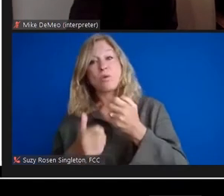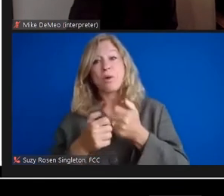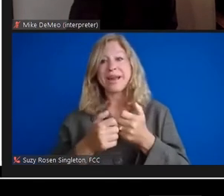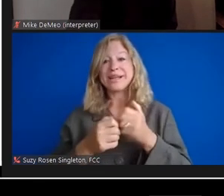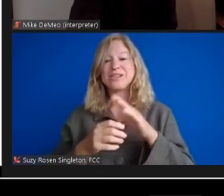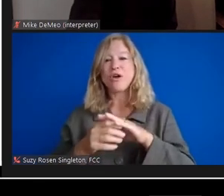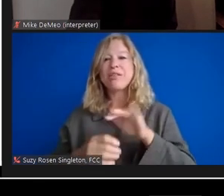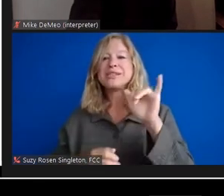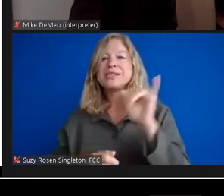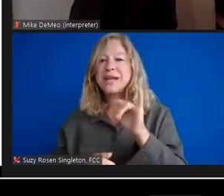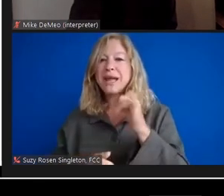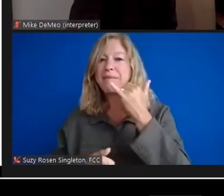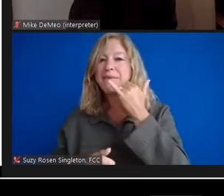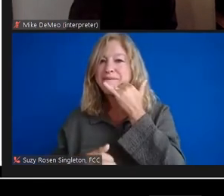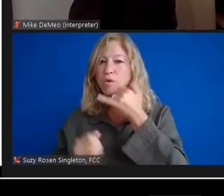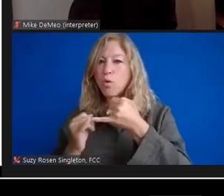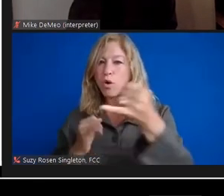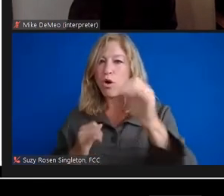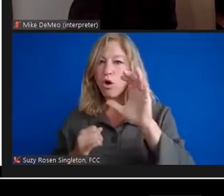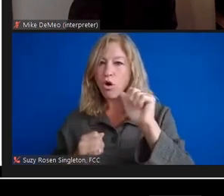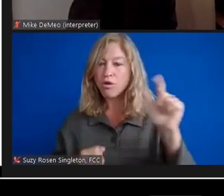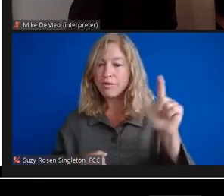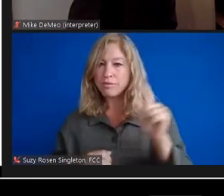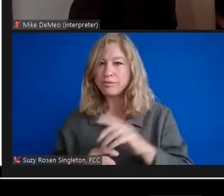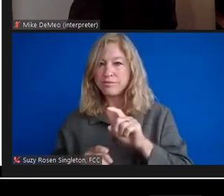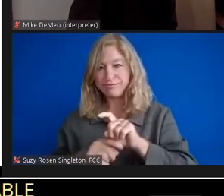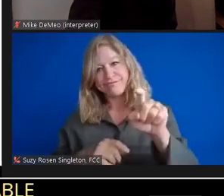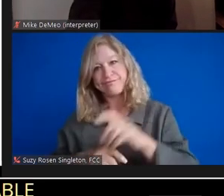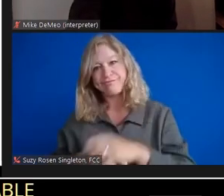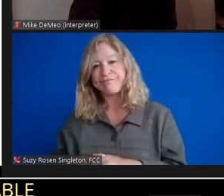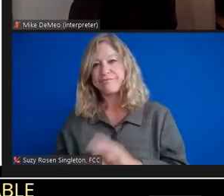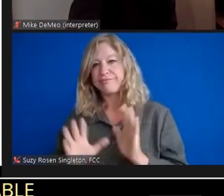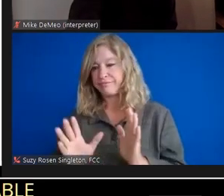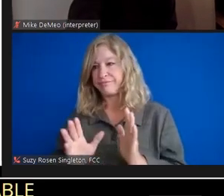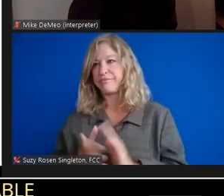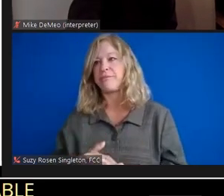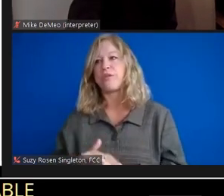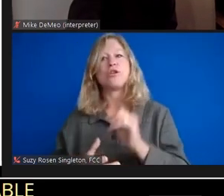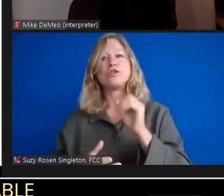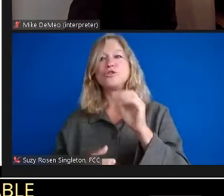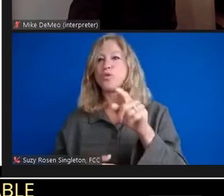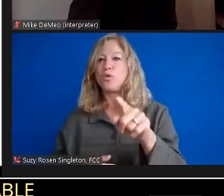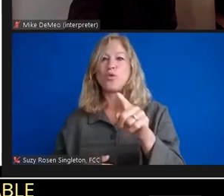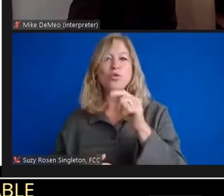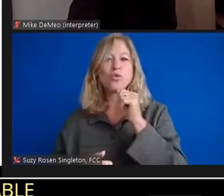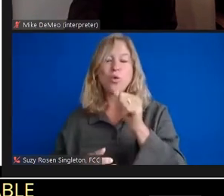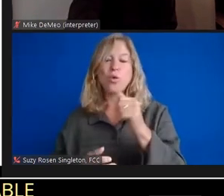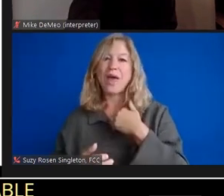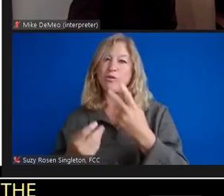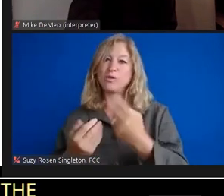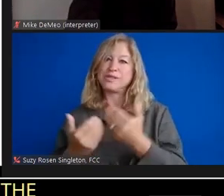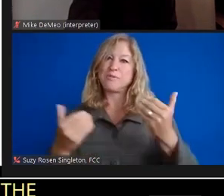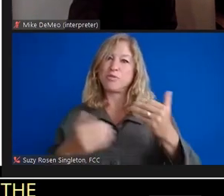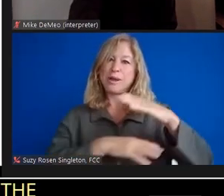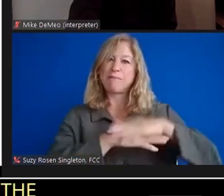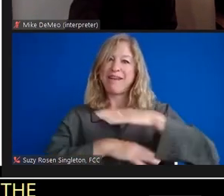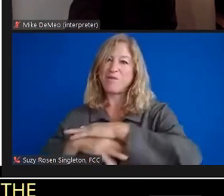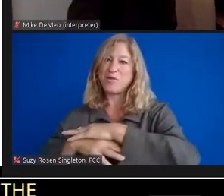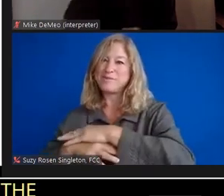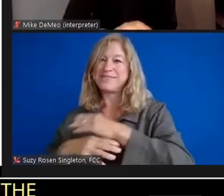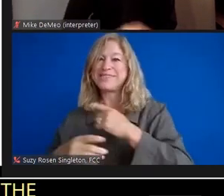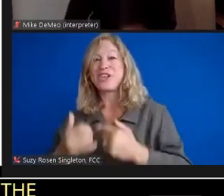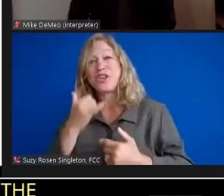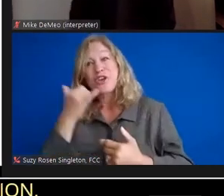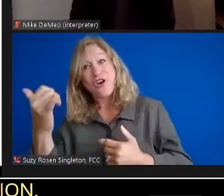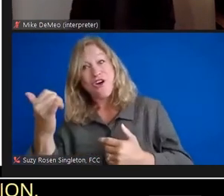back and forth between a voice call and text call on that same call session. So you